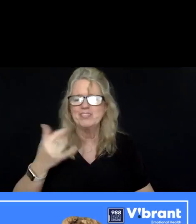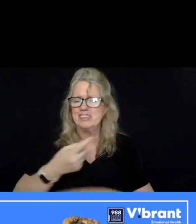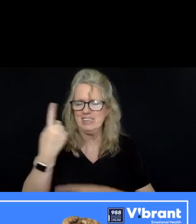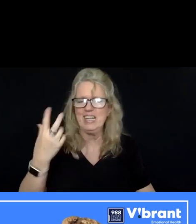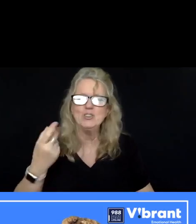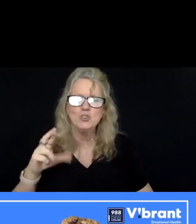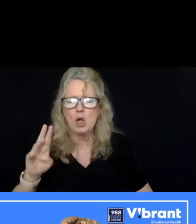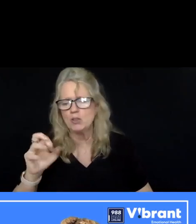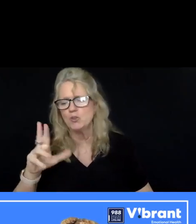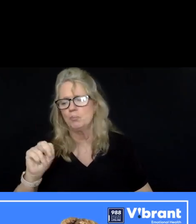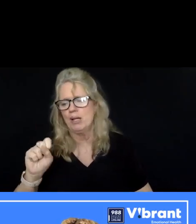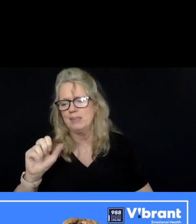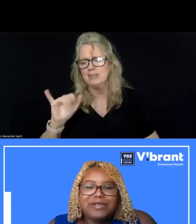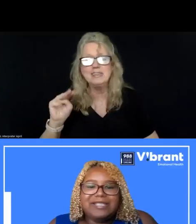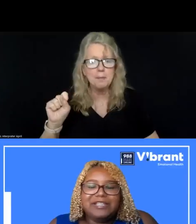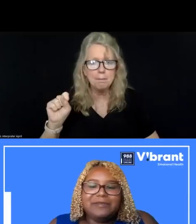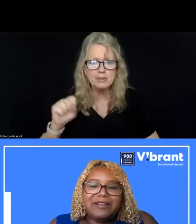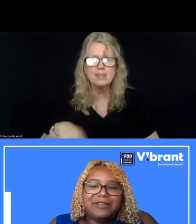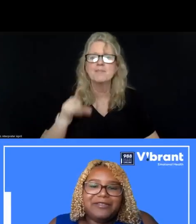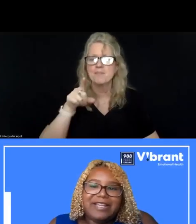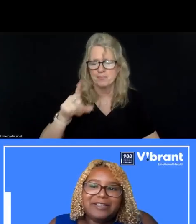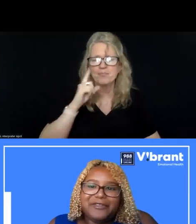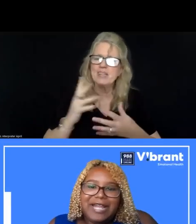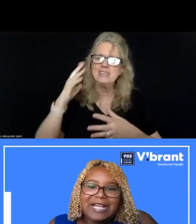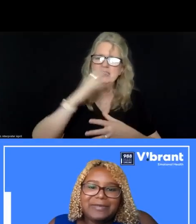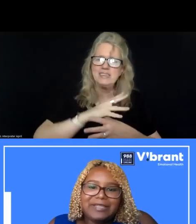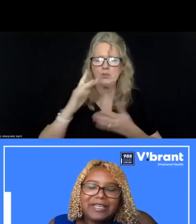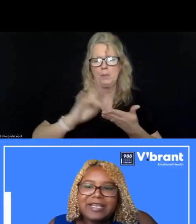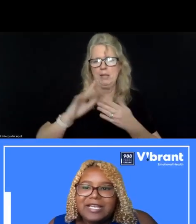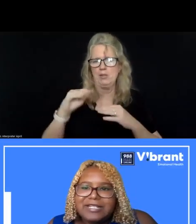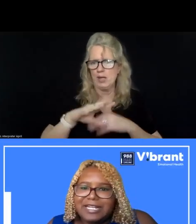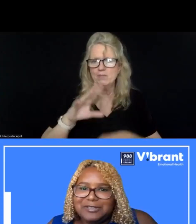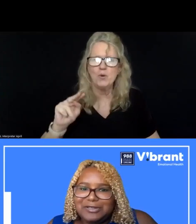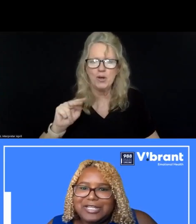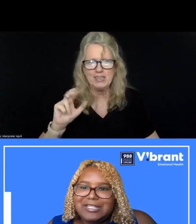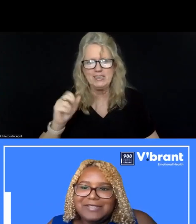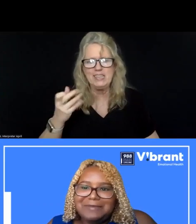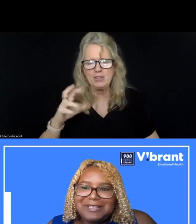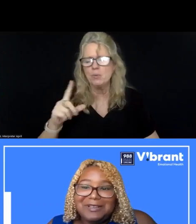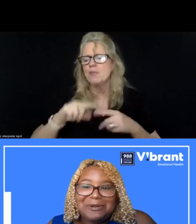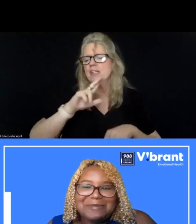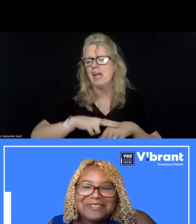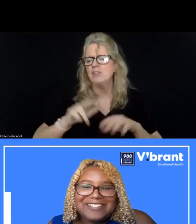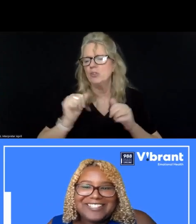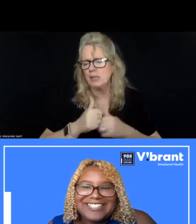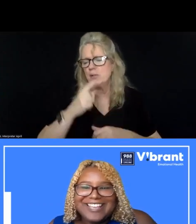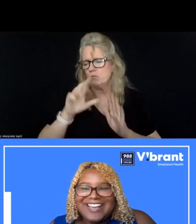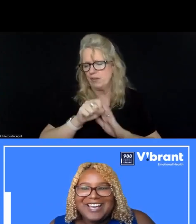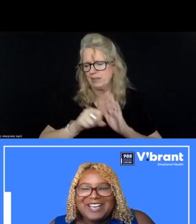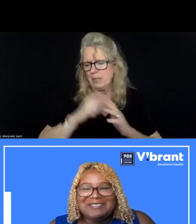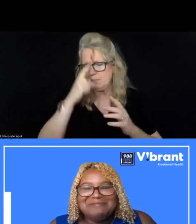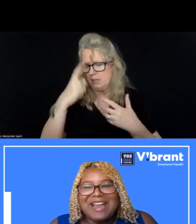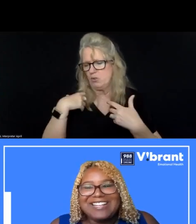roundtable Dr. Brian Sims, who is a senior medical advisor for NASHPD, the National Association of State Mental Health Program